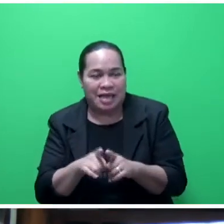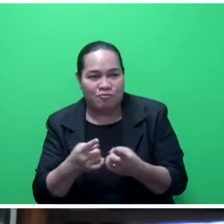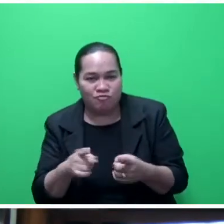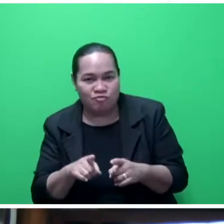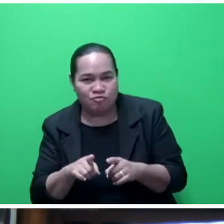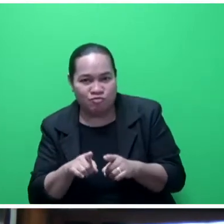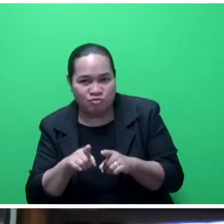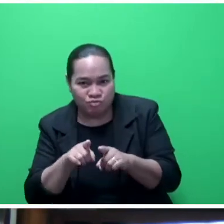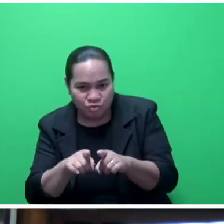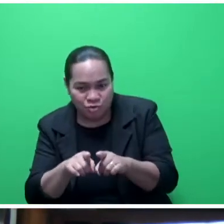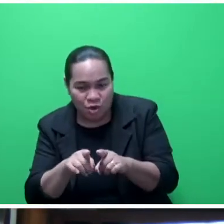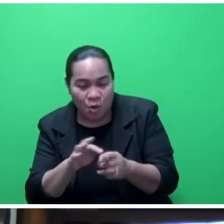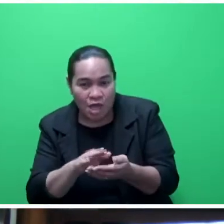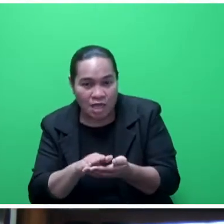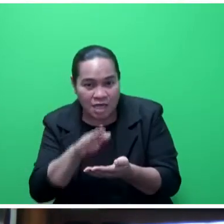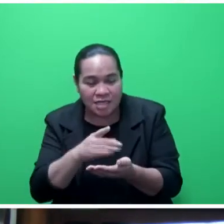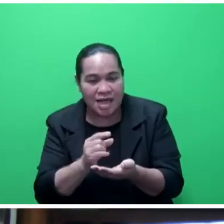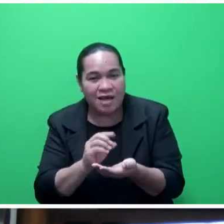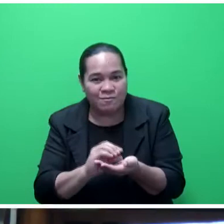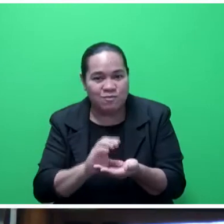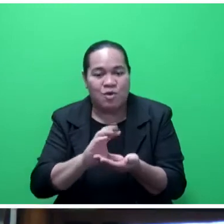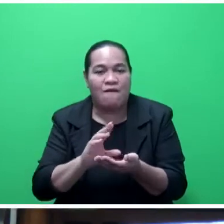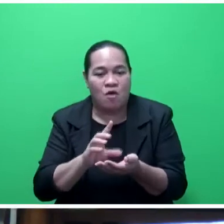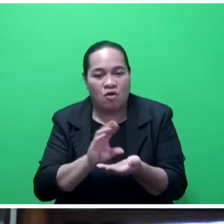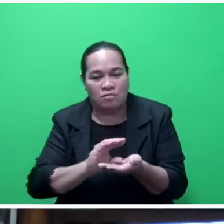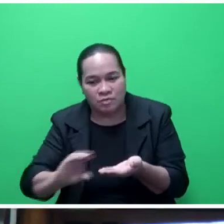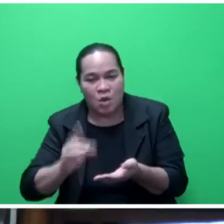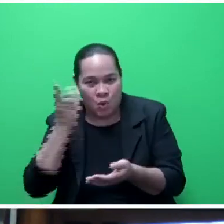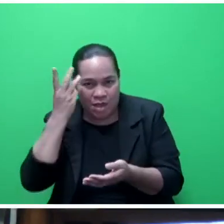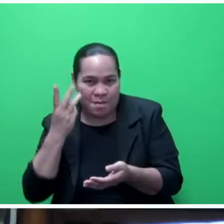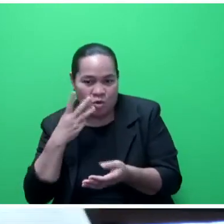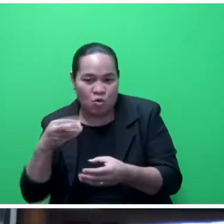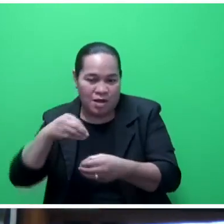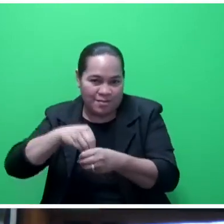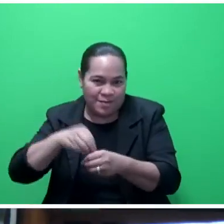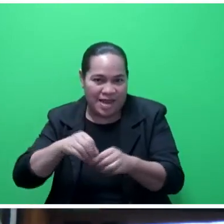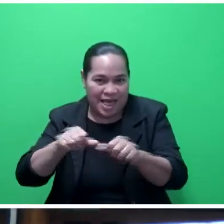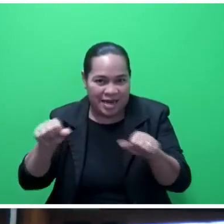movement in terms of increase in the allocation for women engaged in agriculture. Thank you.